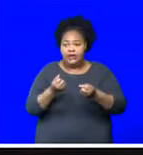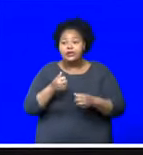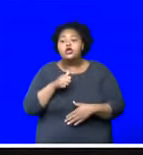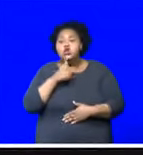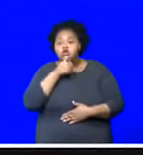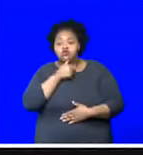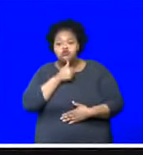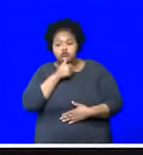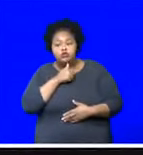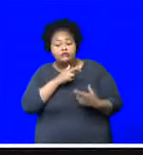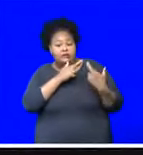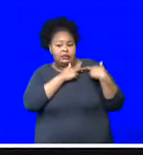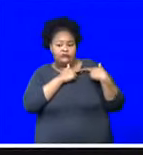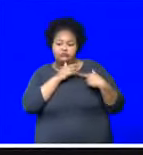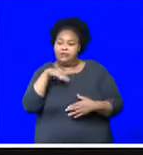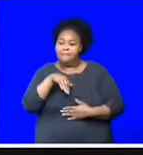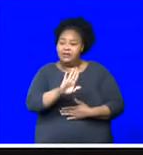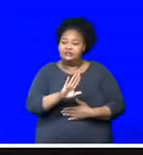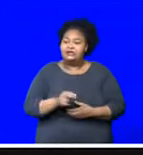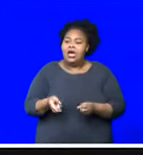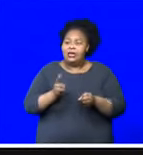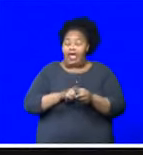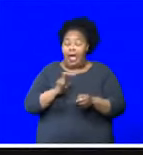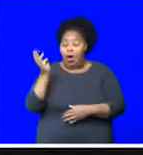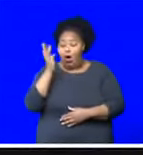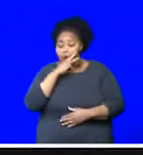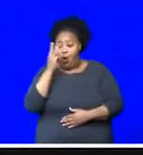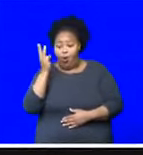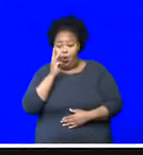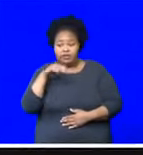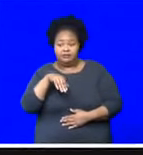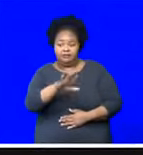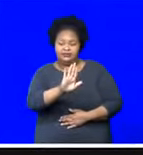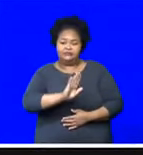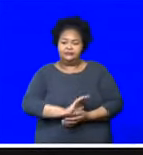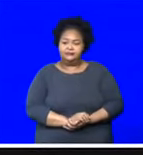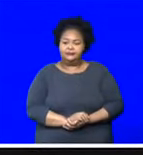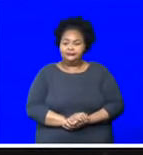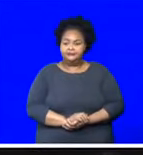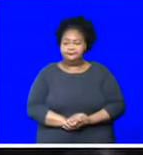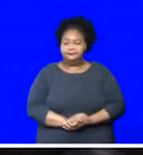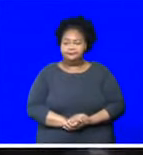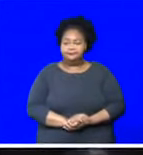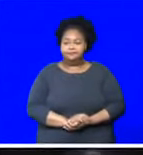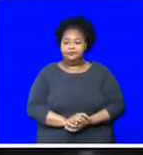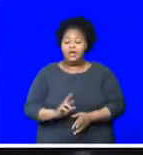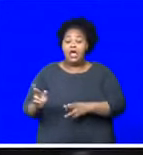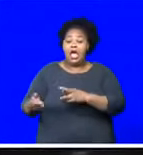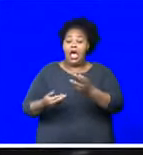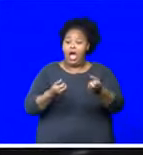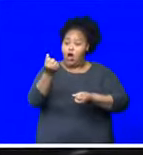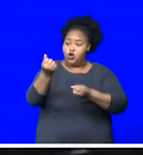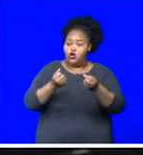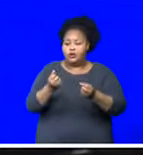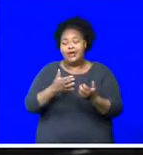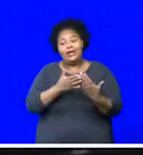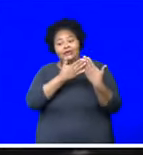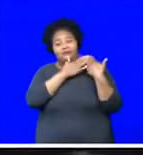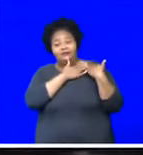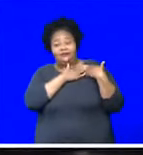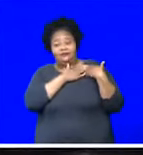As much as the targets of the decade of action on road safety are ambitious, they are,